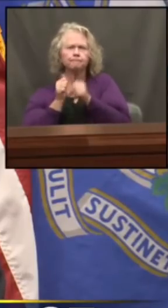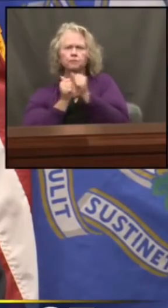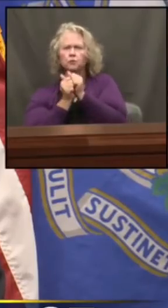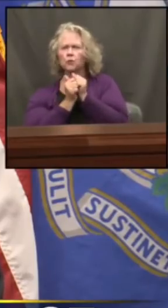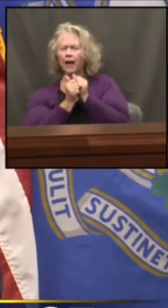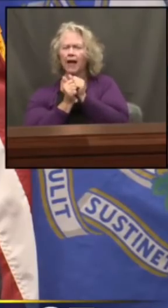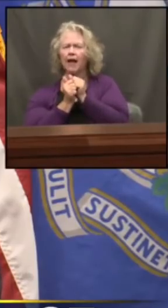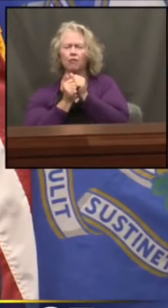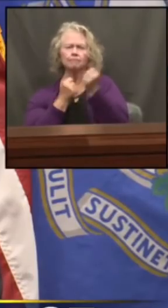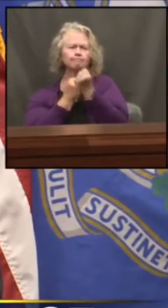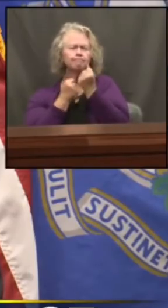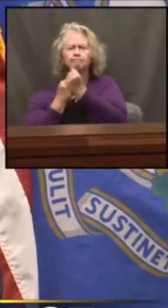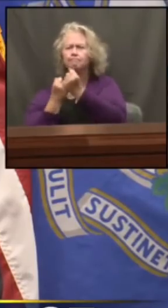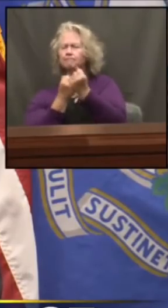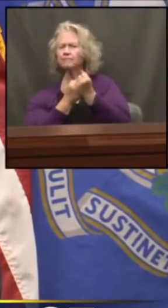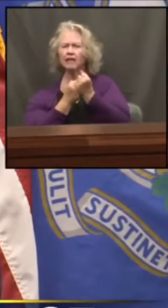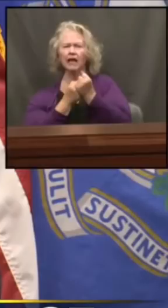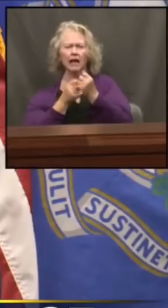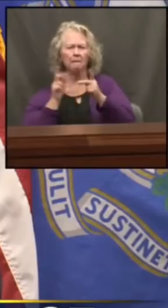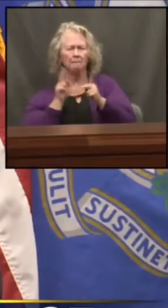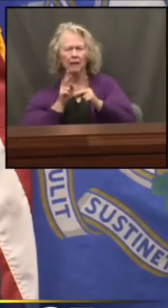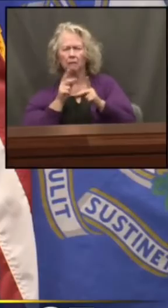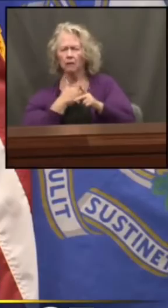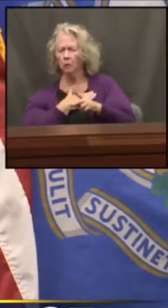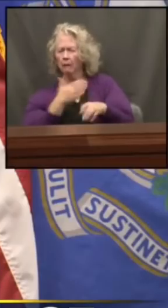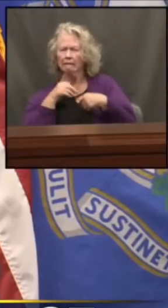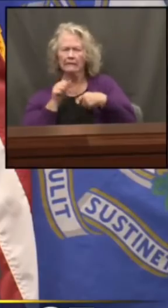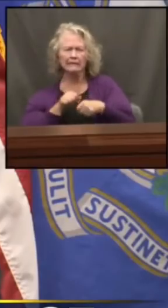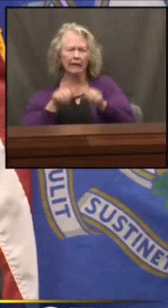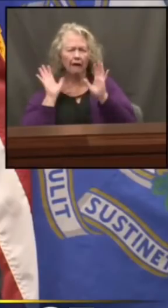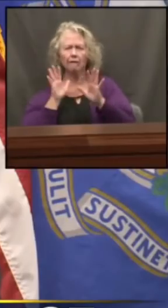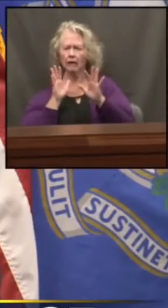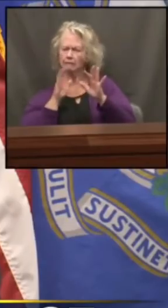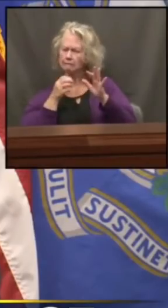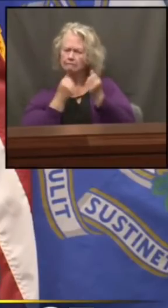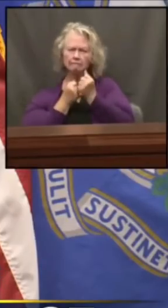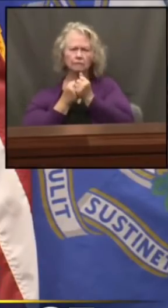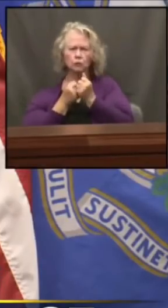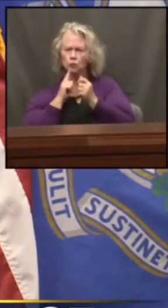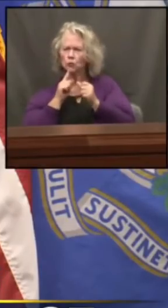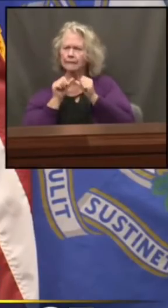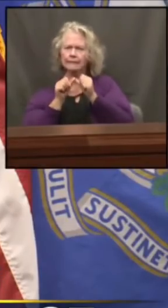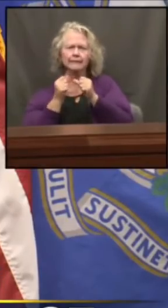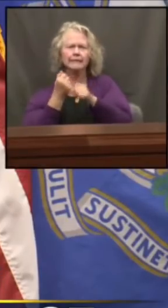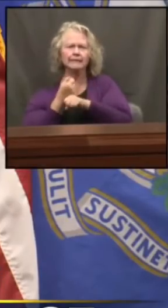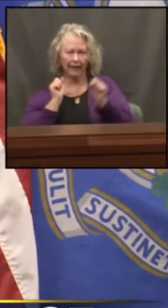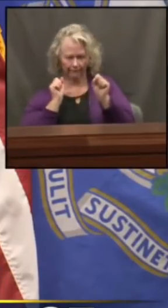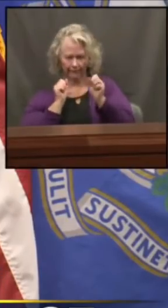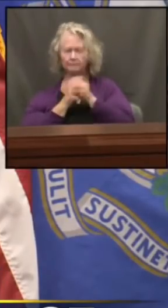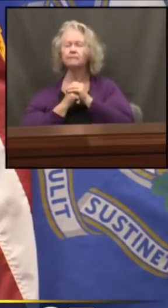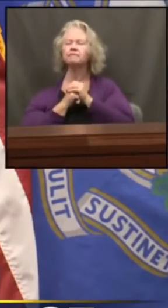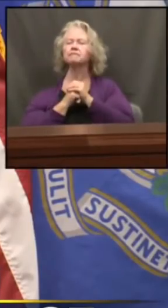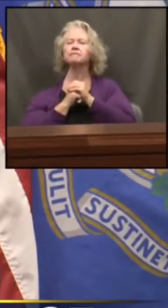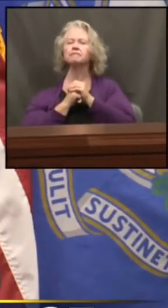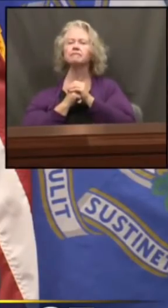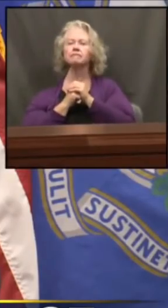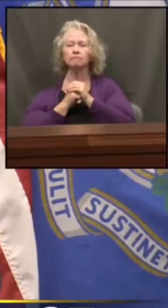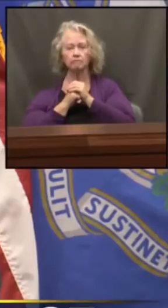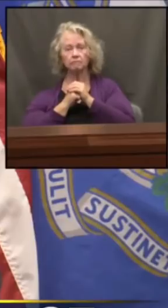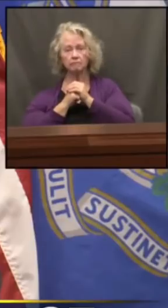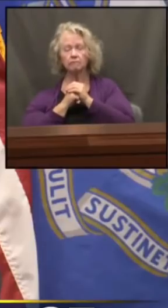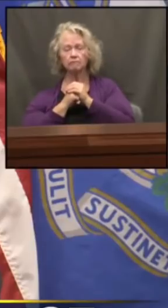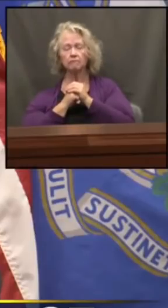through people making extraordinary sacrifices to keep each other safe. And obviously